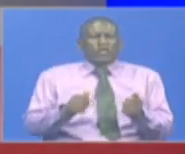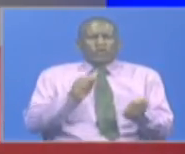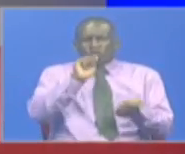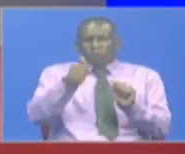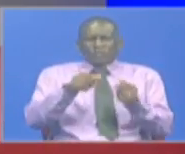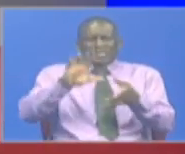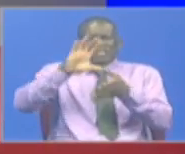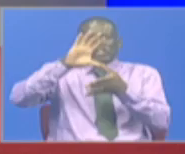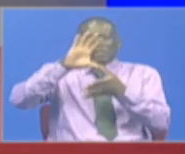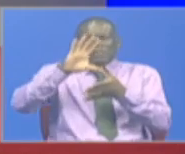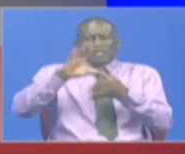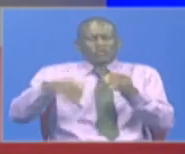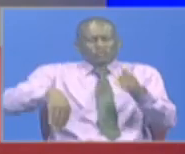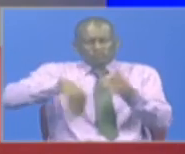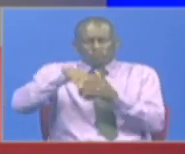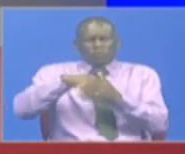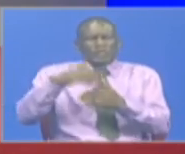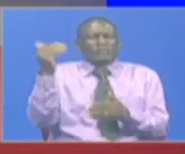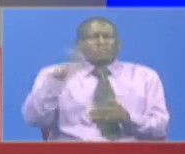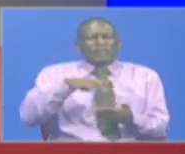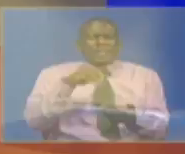football returns.